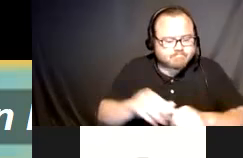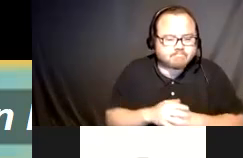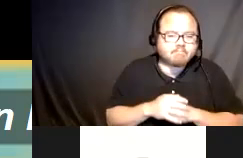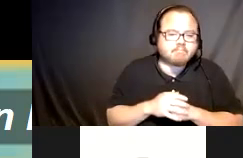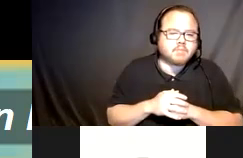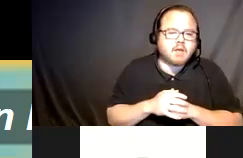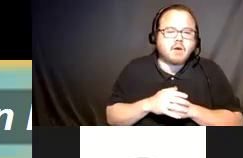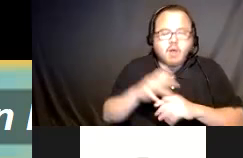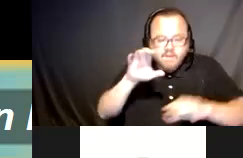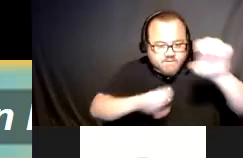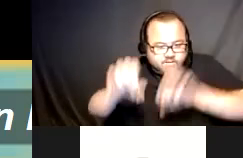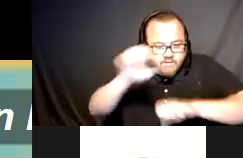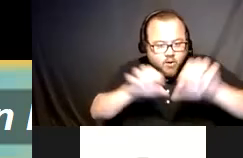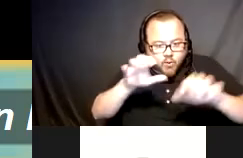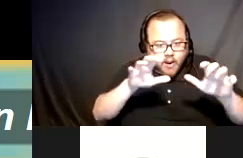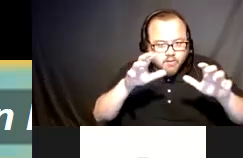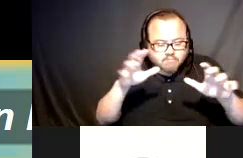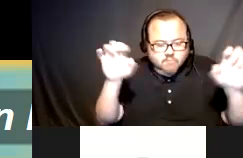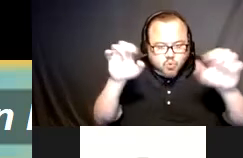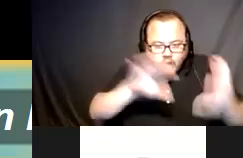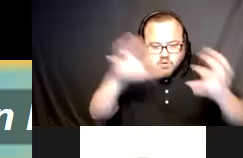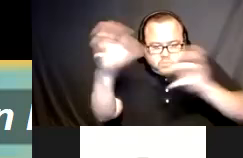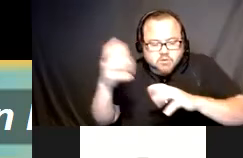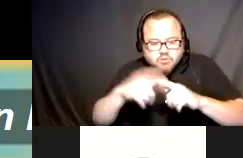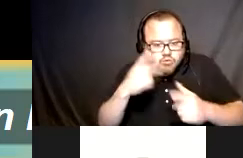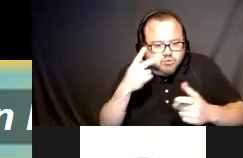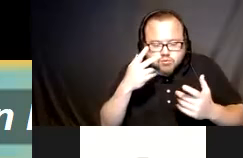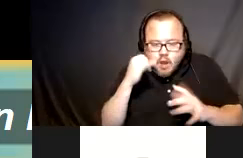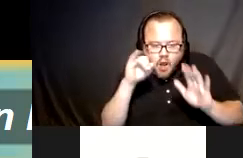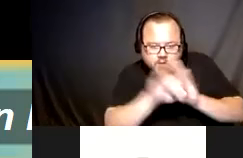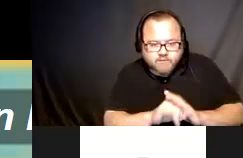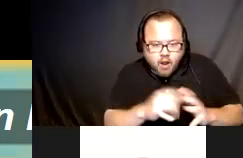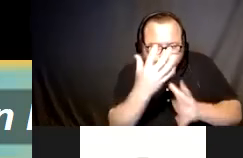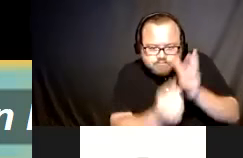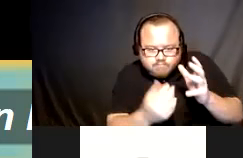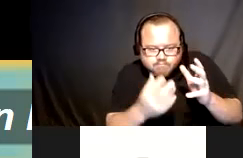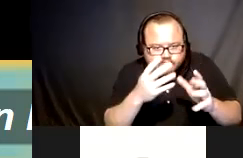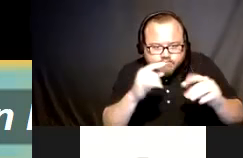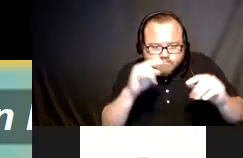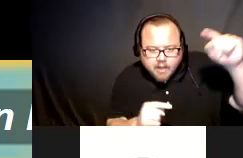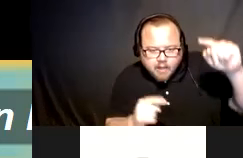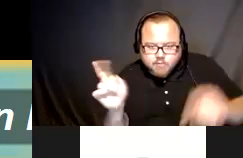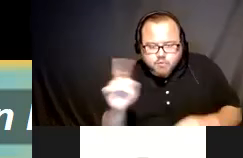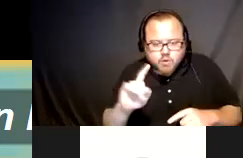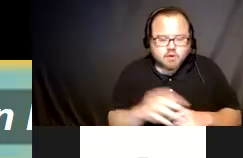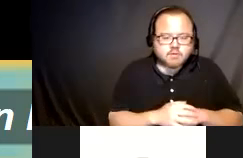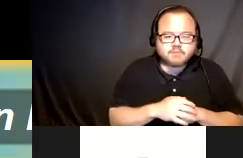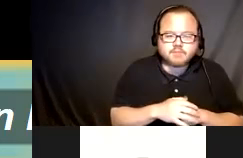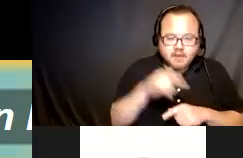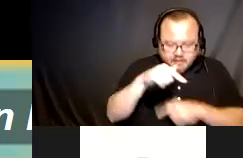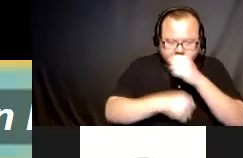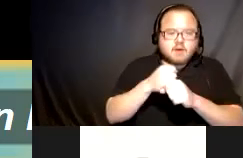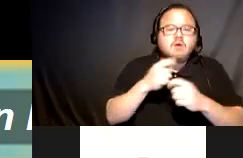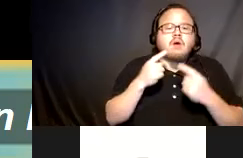crisis services to identify gaps, and also to identify best practices. This year, we've been able to